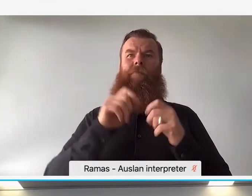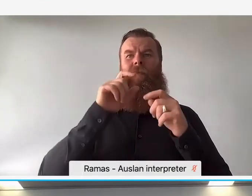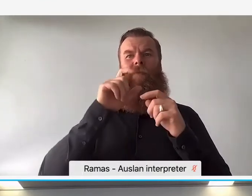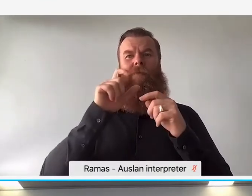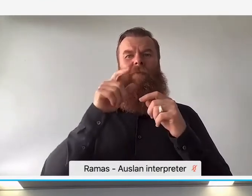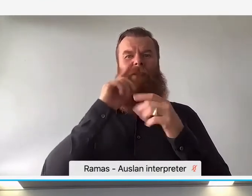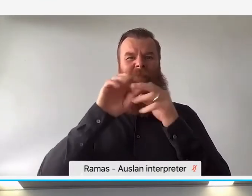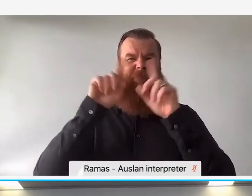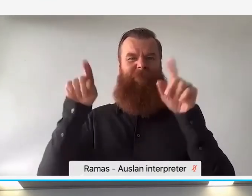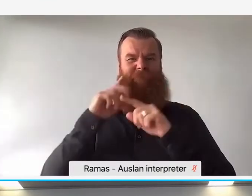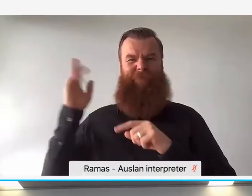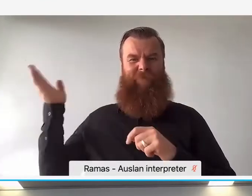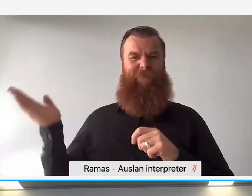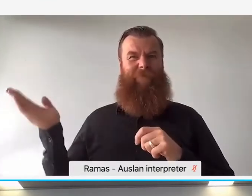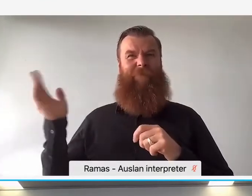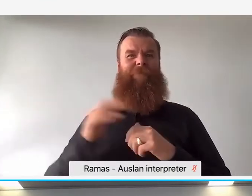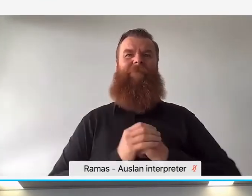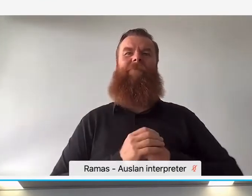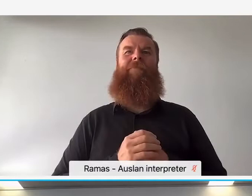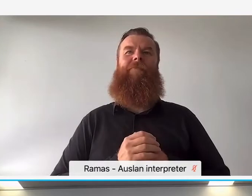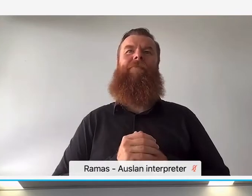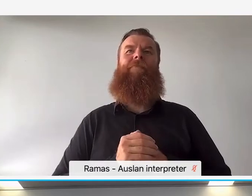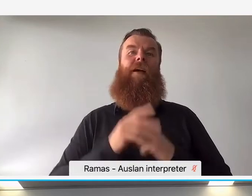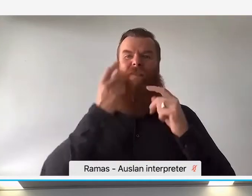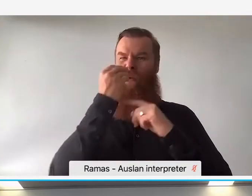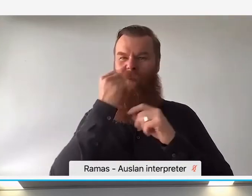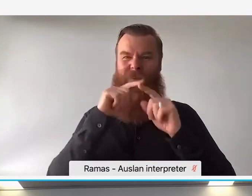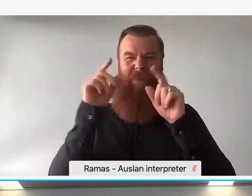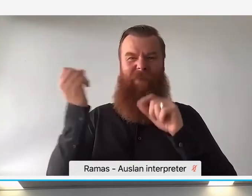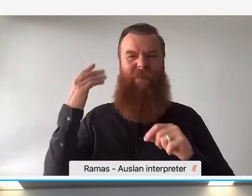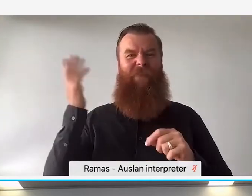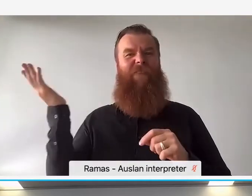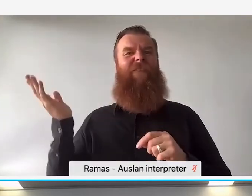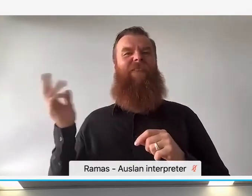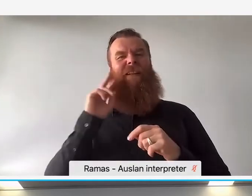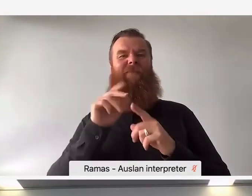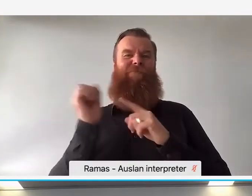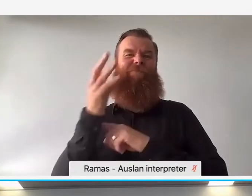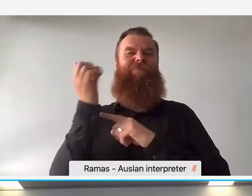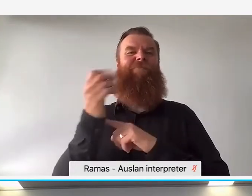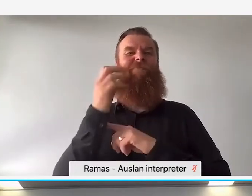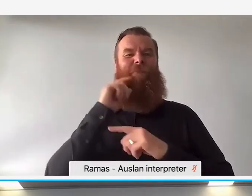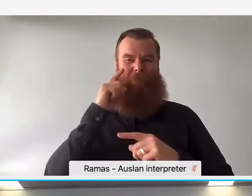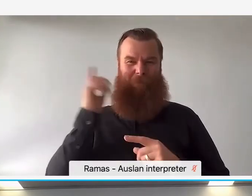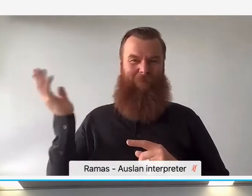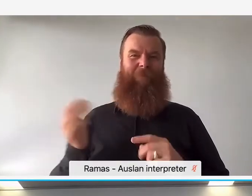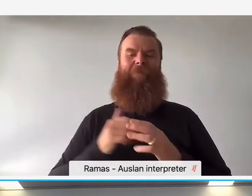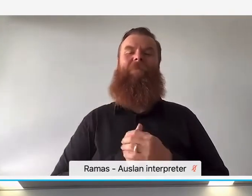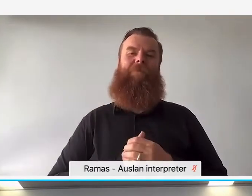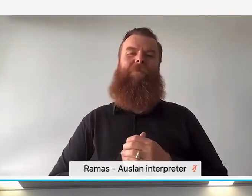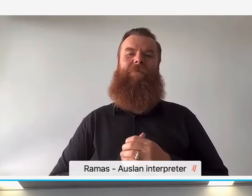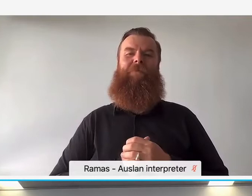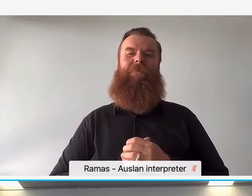got some personal photos throughout this presentation. As Anna mentioned, the Pacific Labour Facility